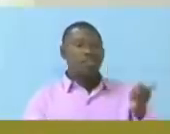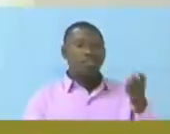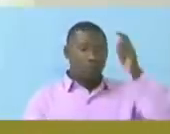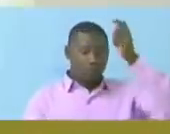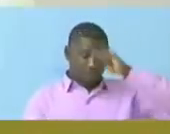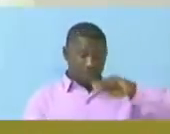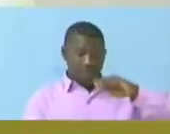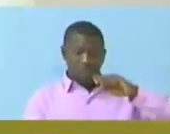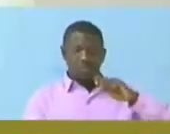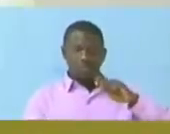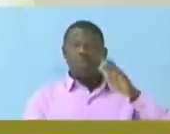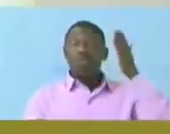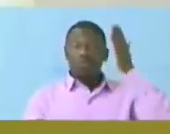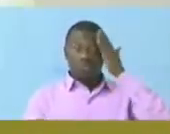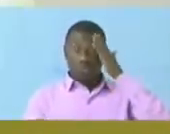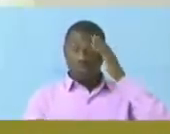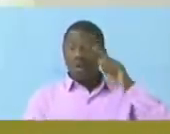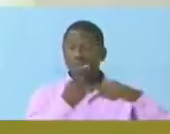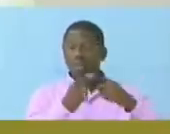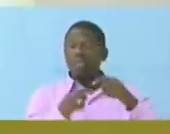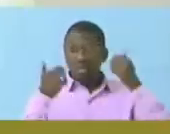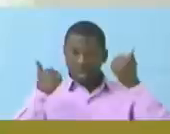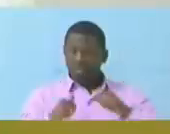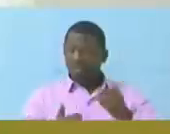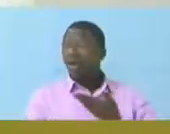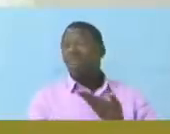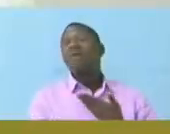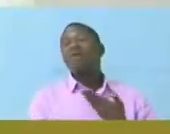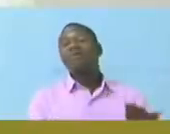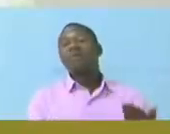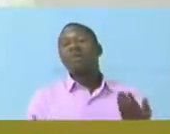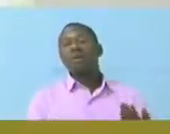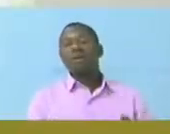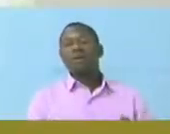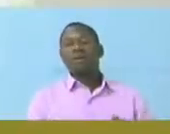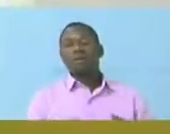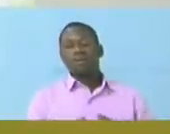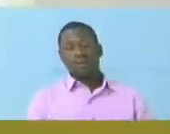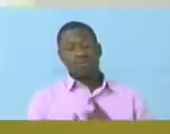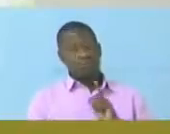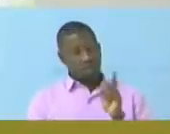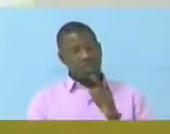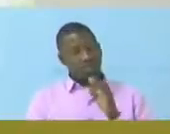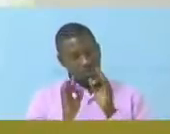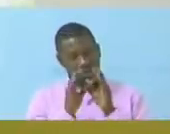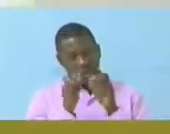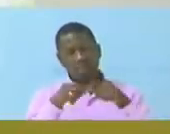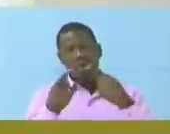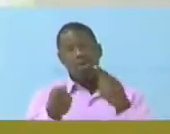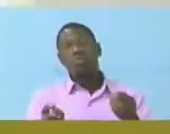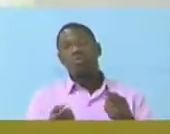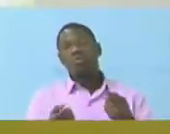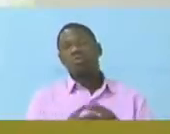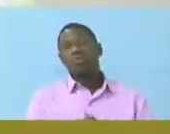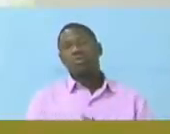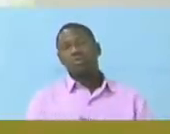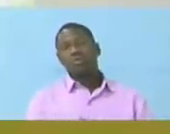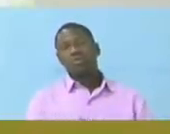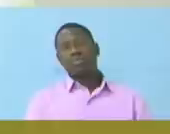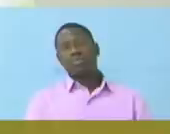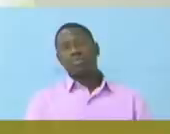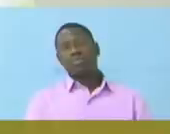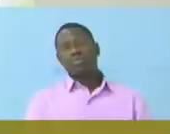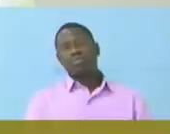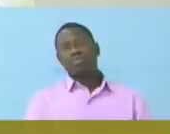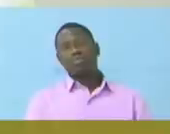kan mu maka wala min digo filan ko fele misal fe mo fele yamyalon ko iya muta ya sindi black liya nyanto tinya andum men be marali mo kordal